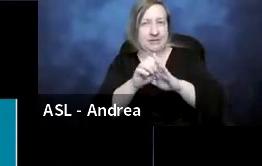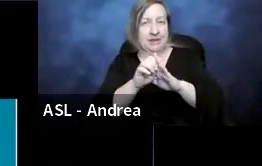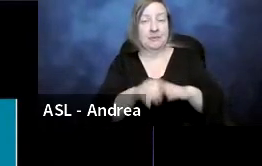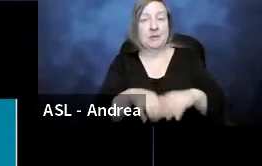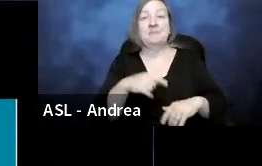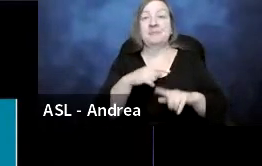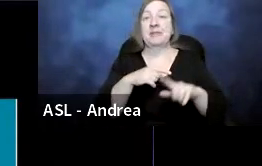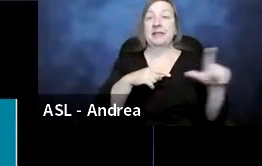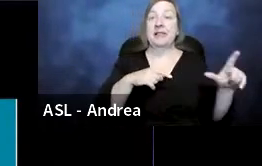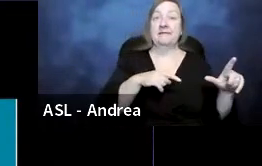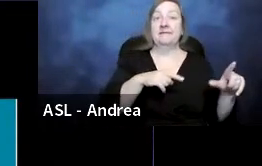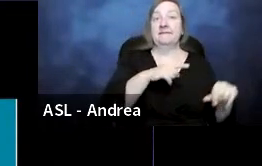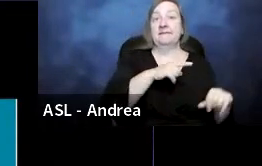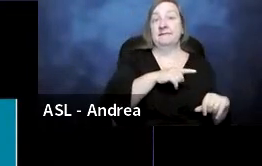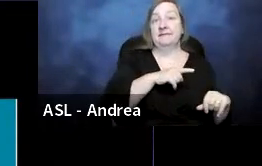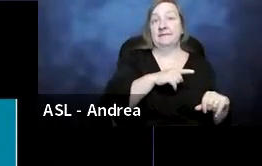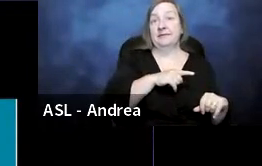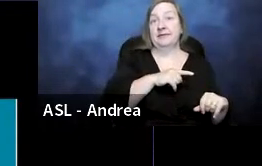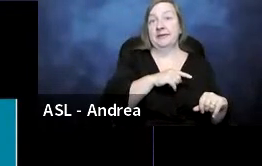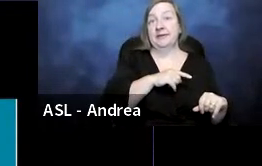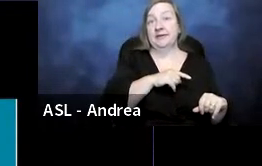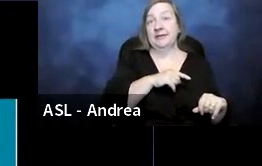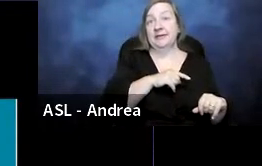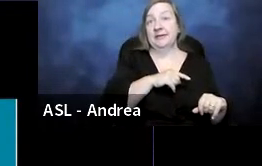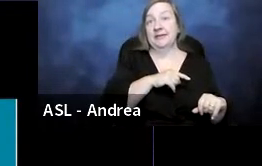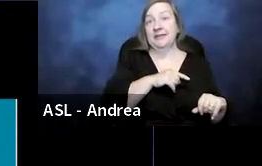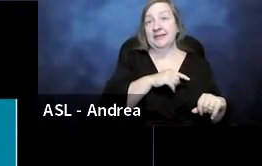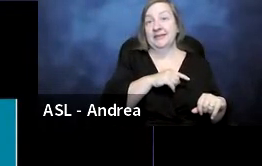examples here, the one on the left being a very